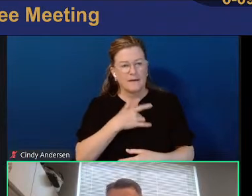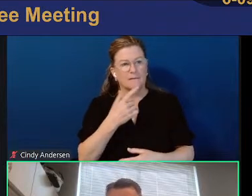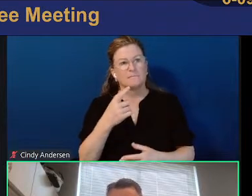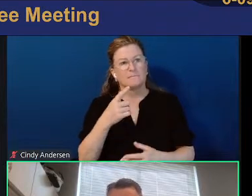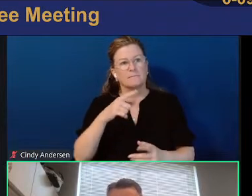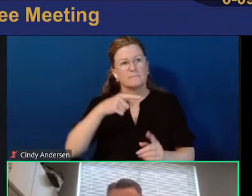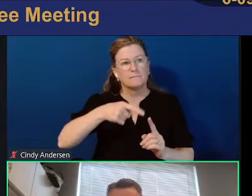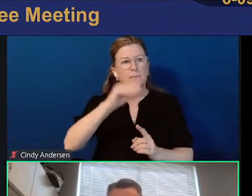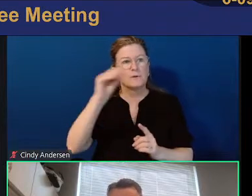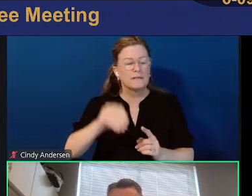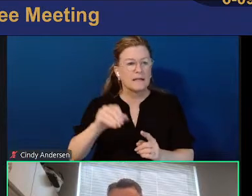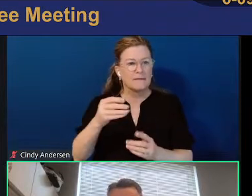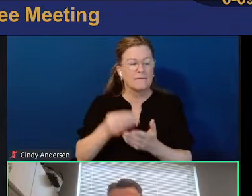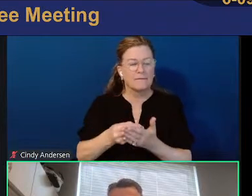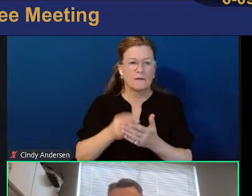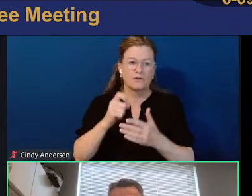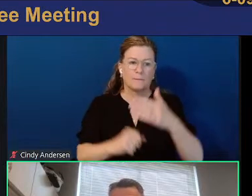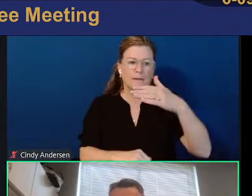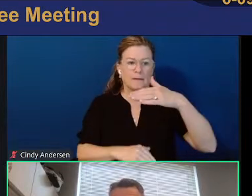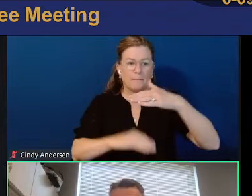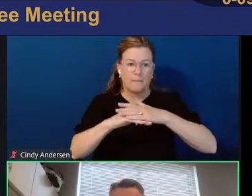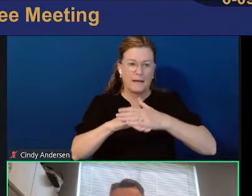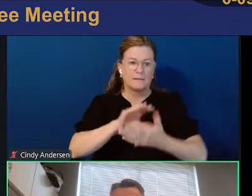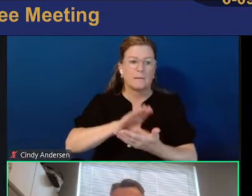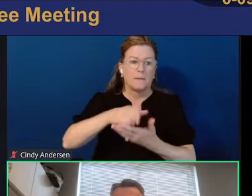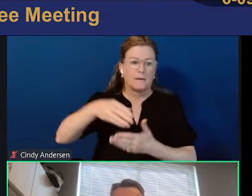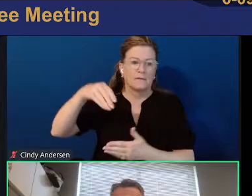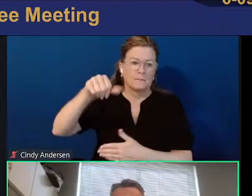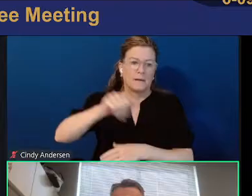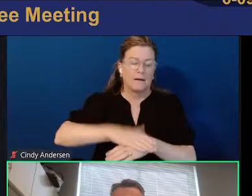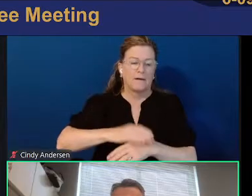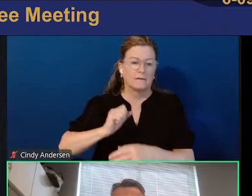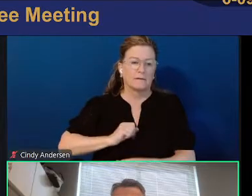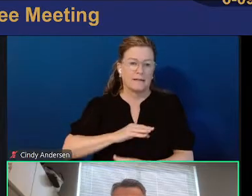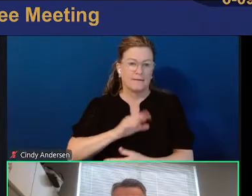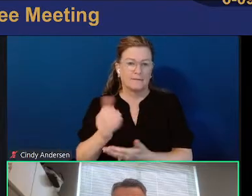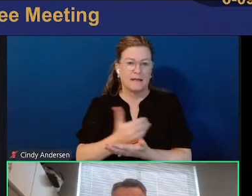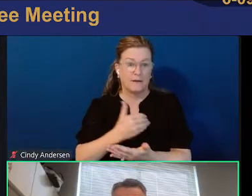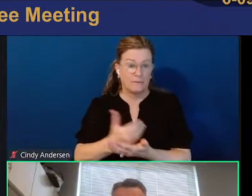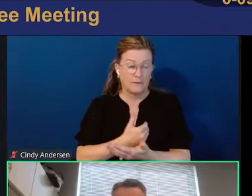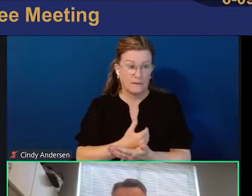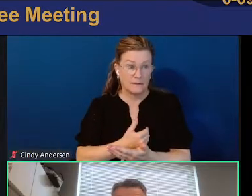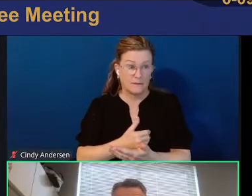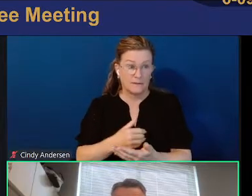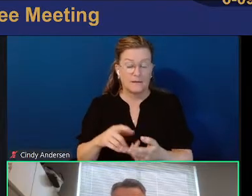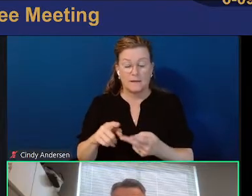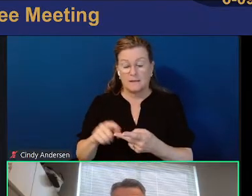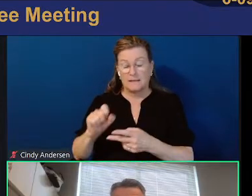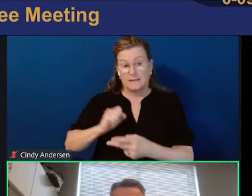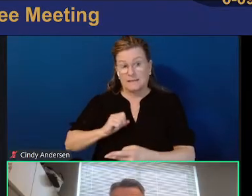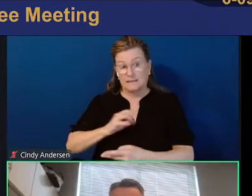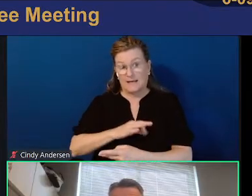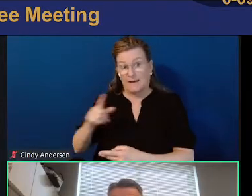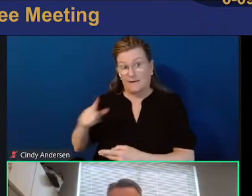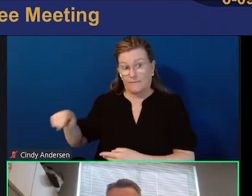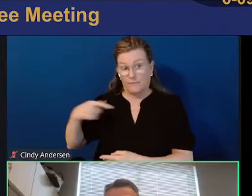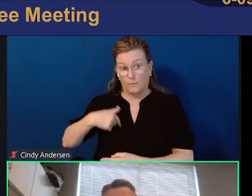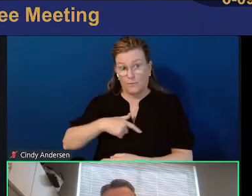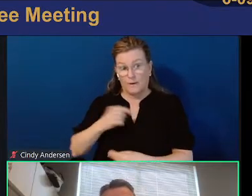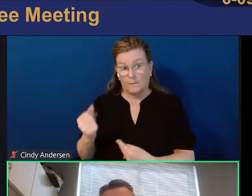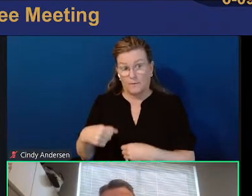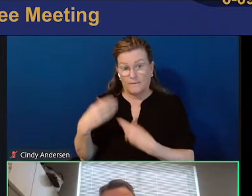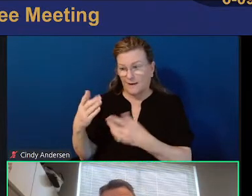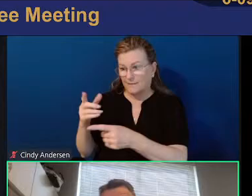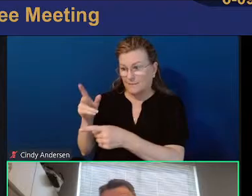the maximum amount spent on staff salaries. From a staff perspective, the recommendation that we provided that